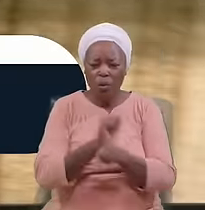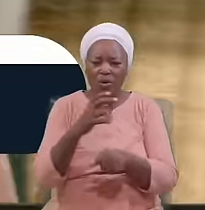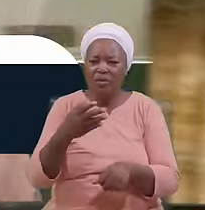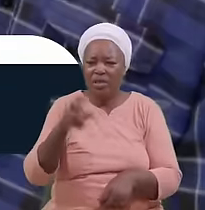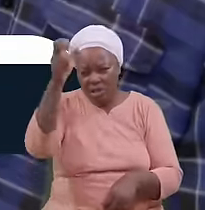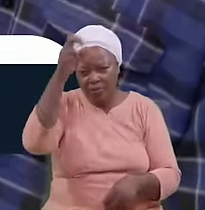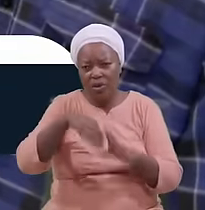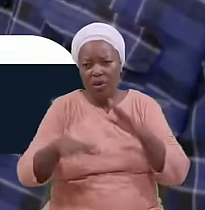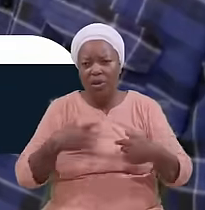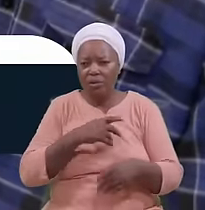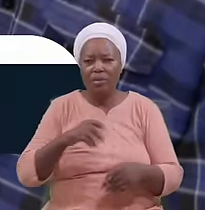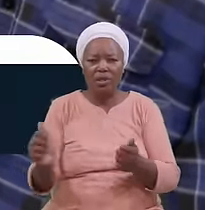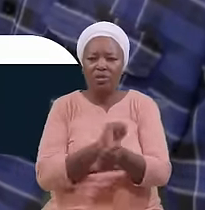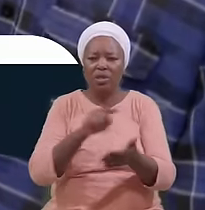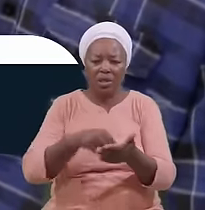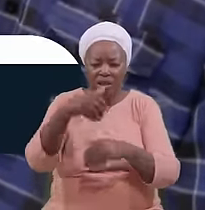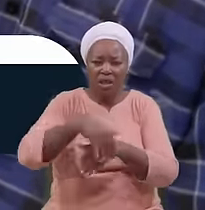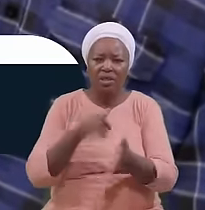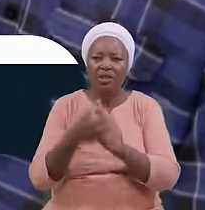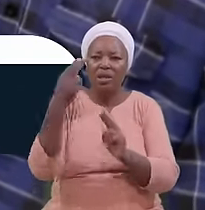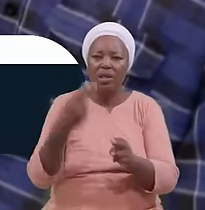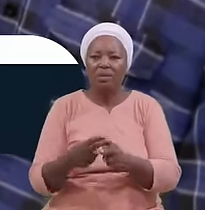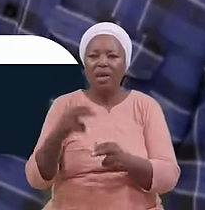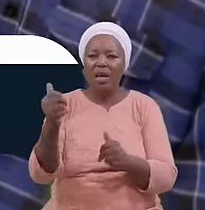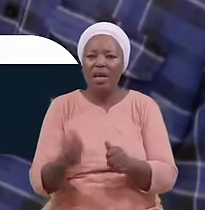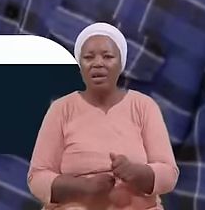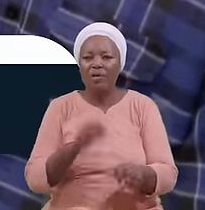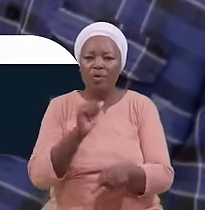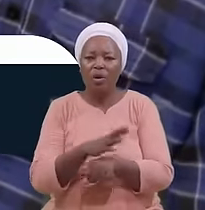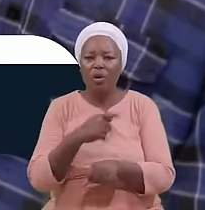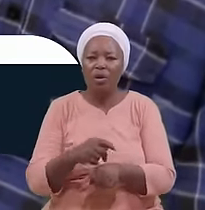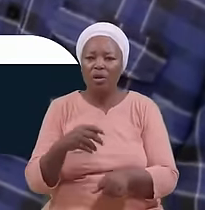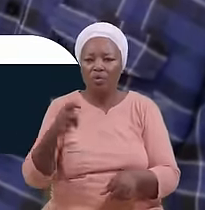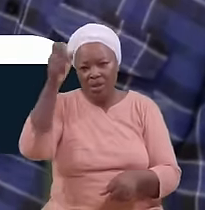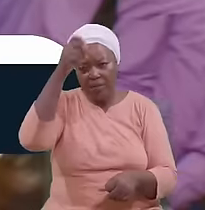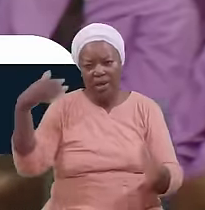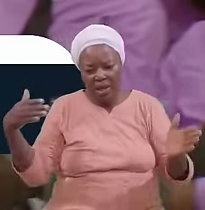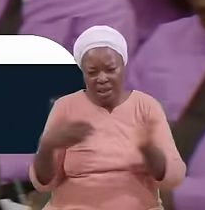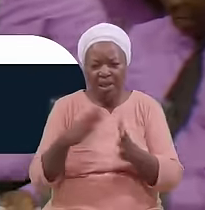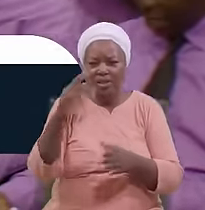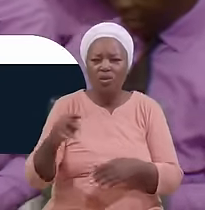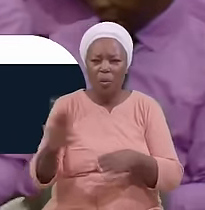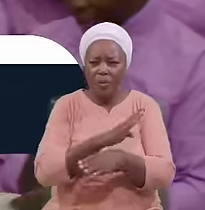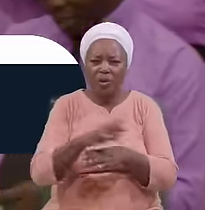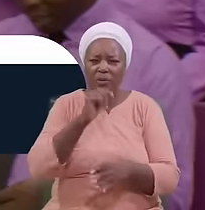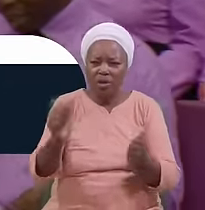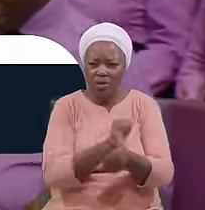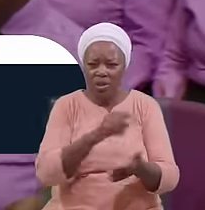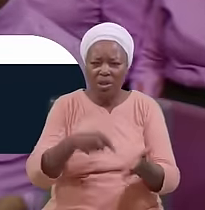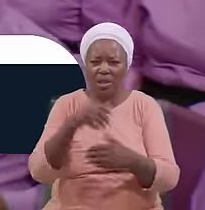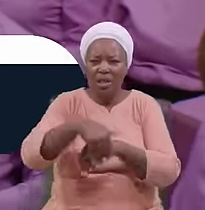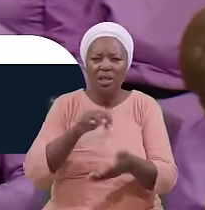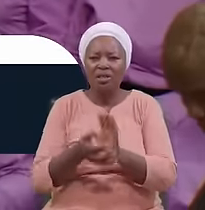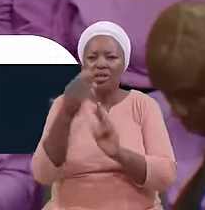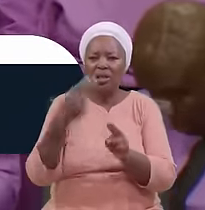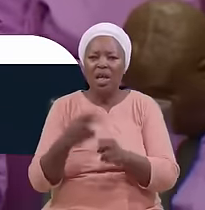down today. Every stronghold against your business, pull down today. Every stronghold